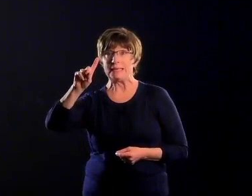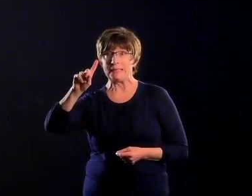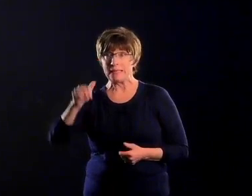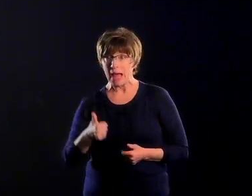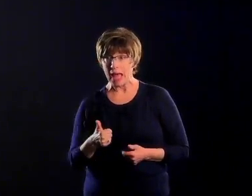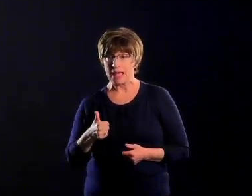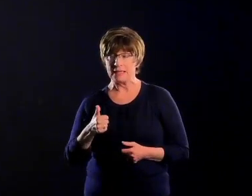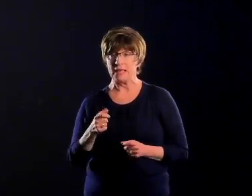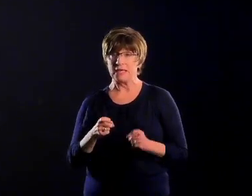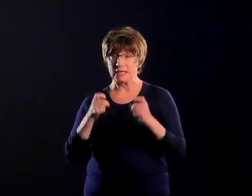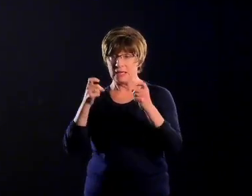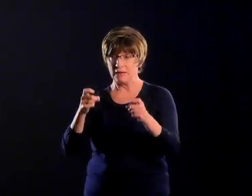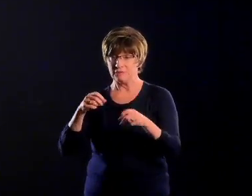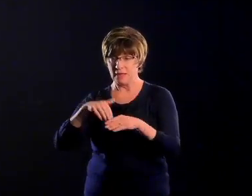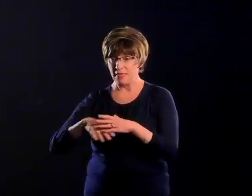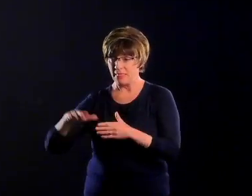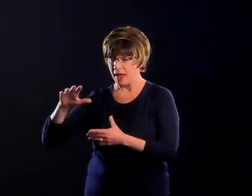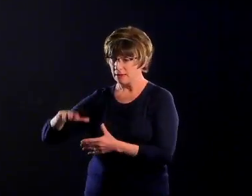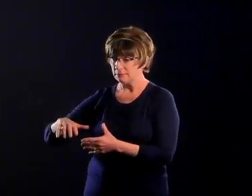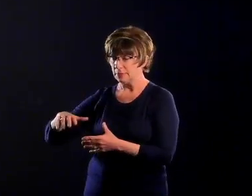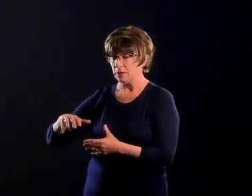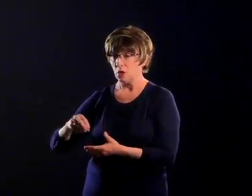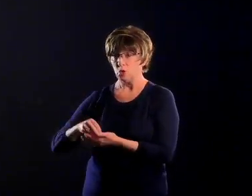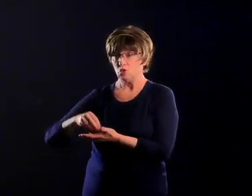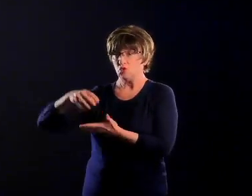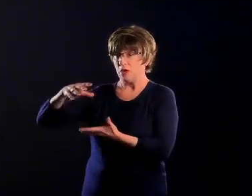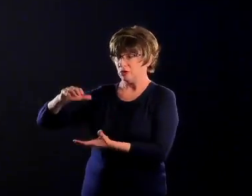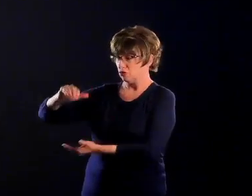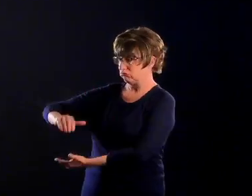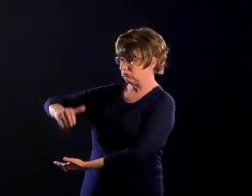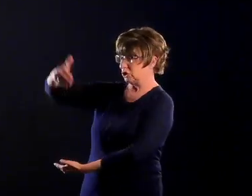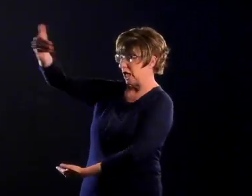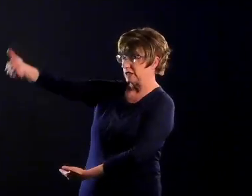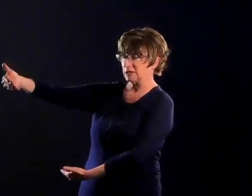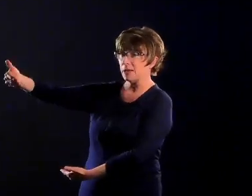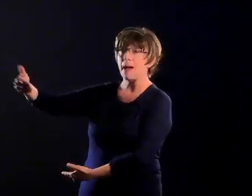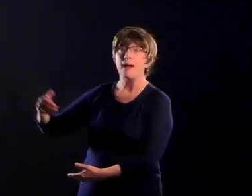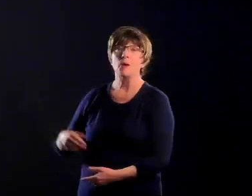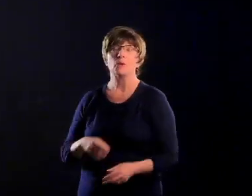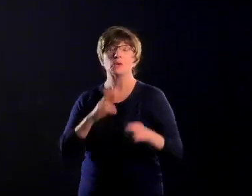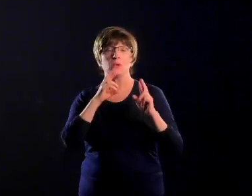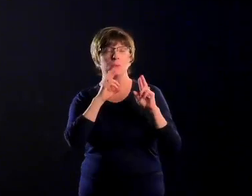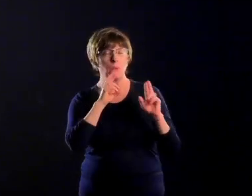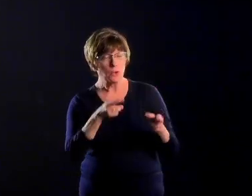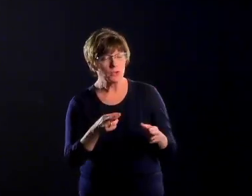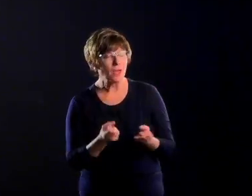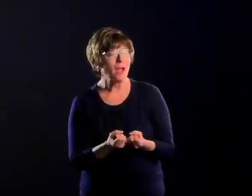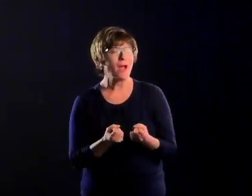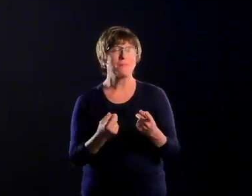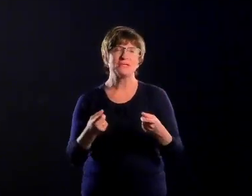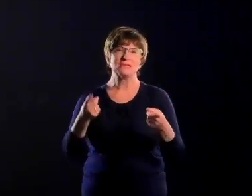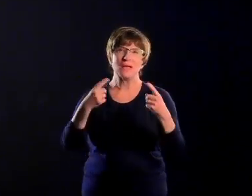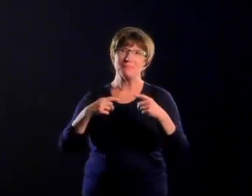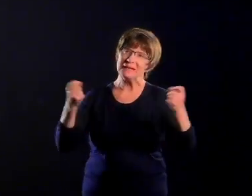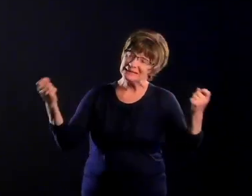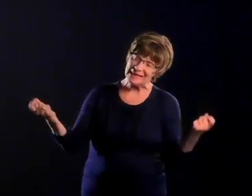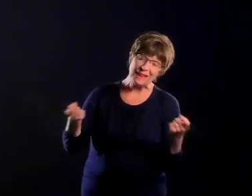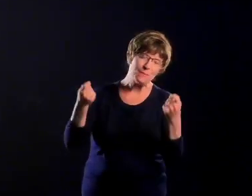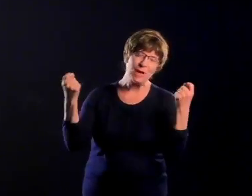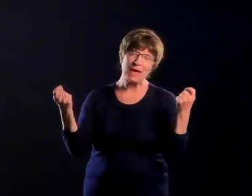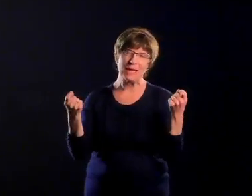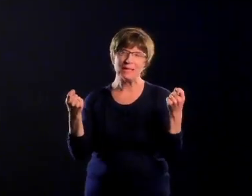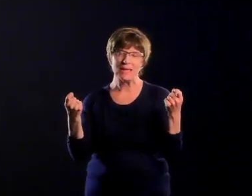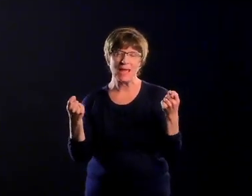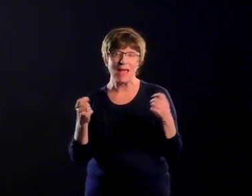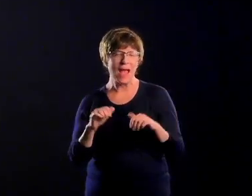one-time gift in that chest. We would report to you how much has come in, and we would celebrate